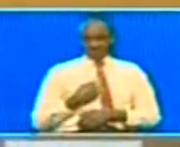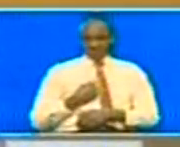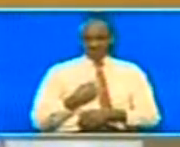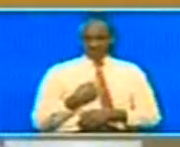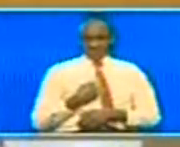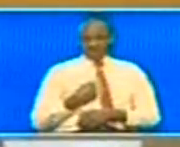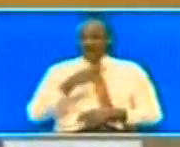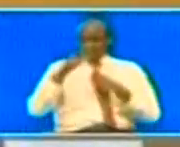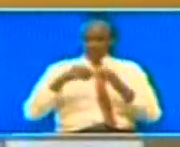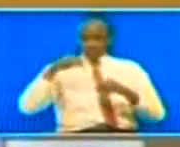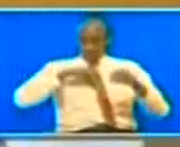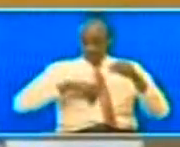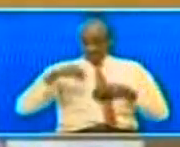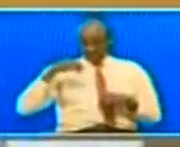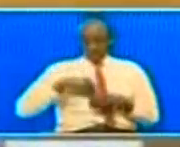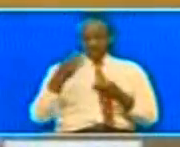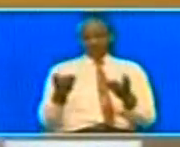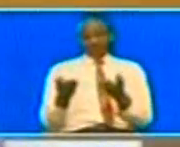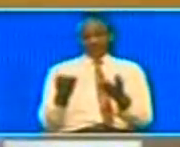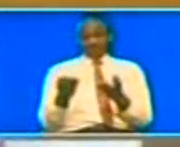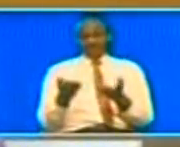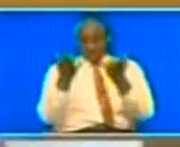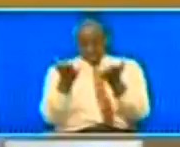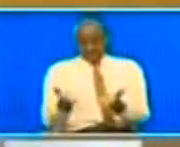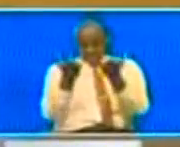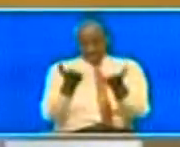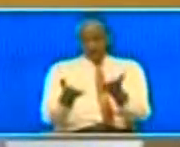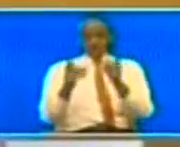regarding the corruption at the Weybridge.